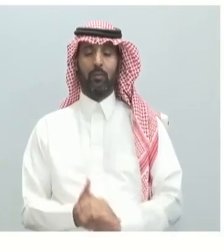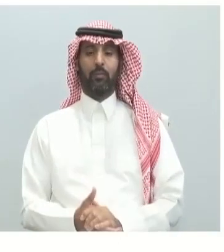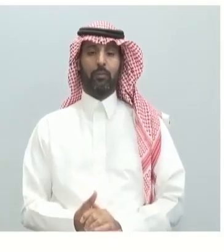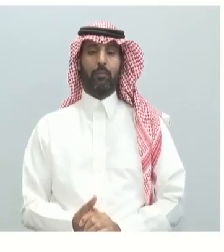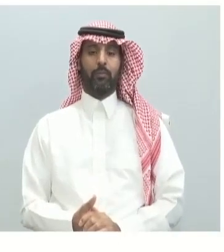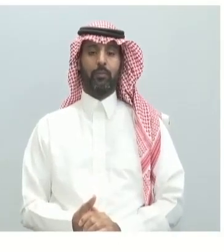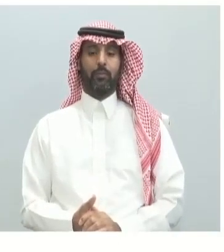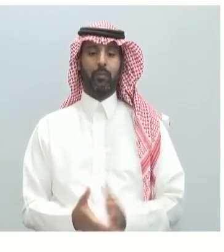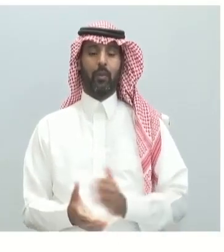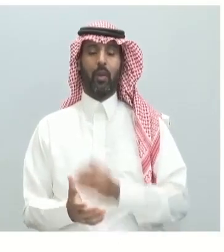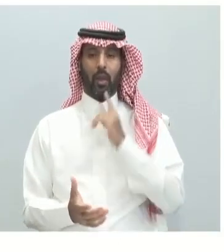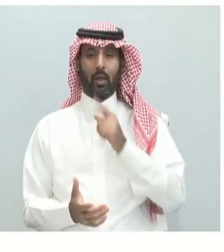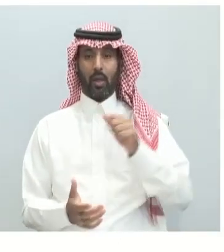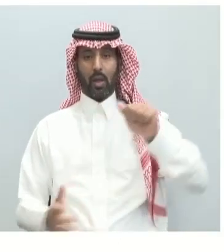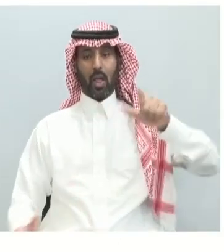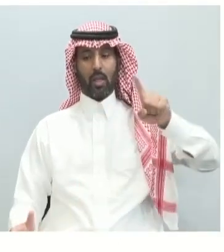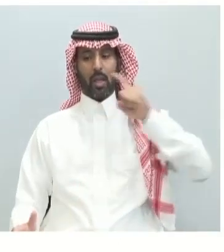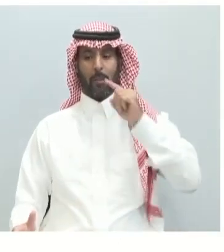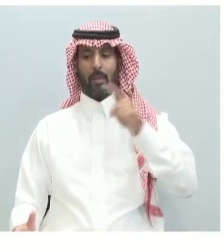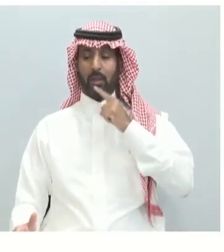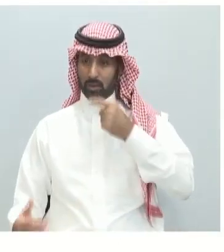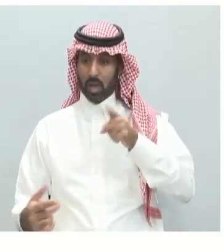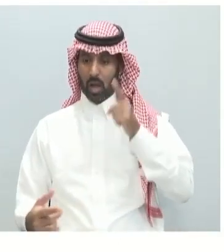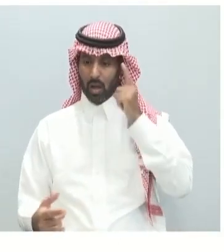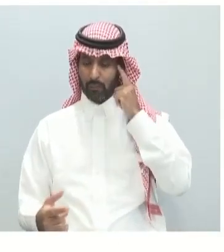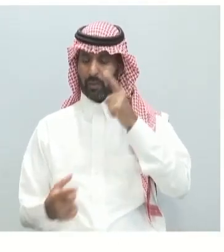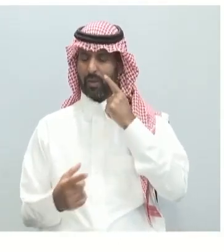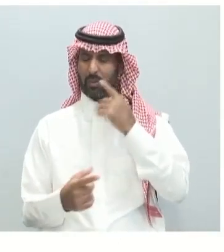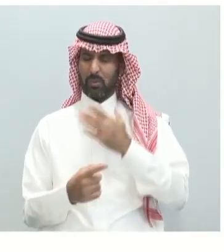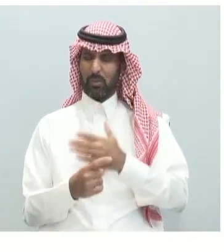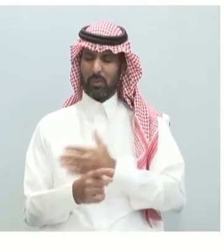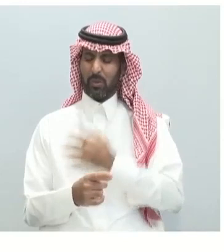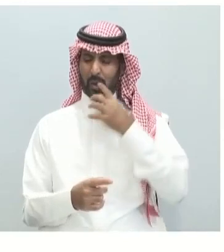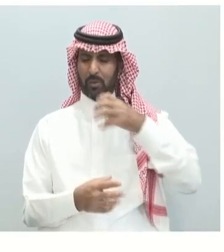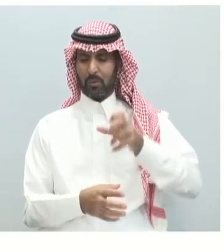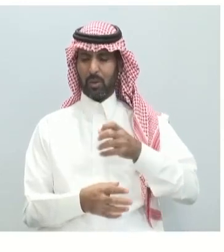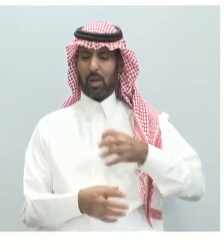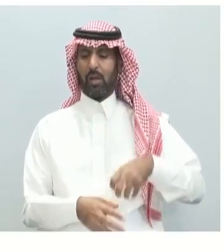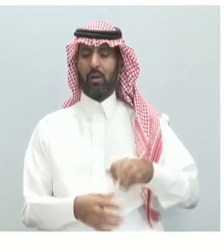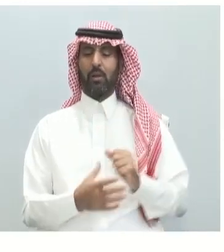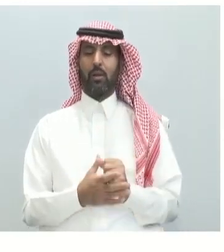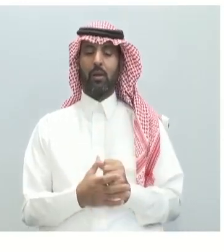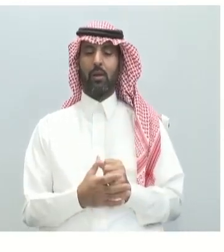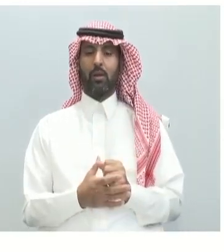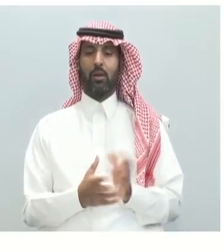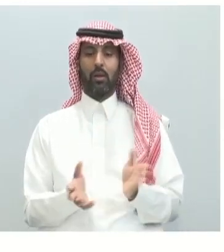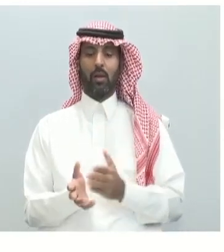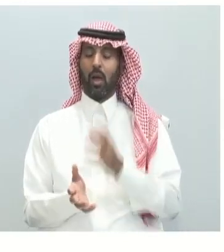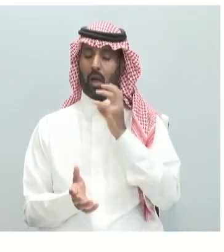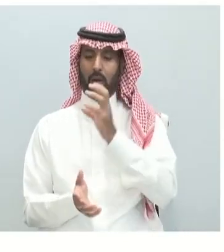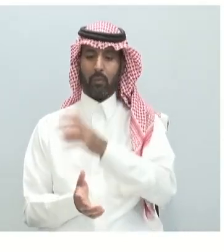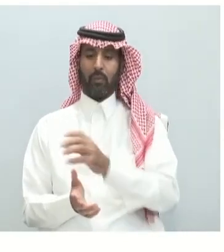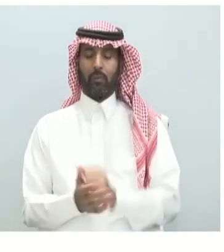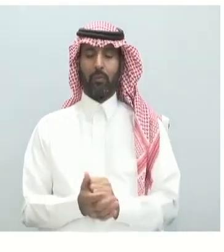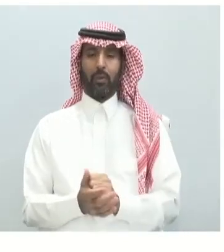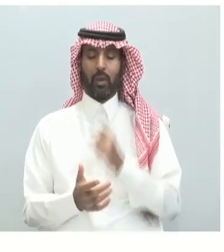here, Elizabeth, true, but if I get tired of carrying it, I can always it anyway.